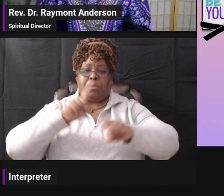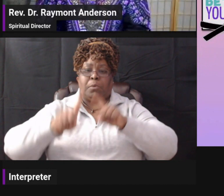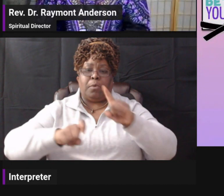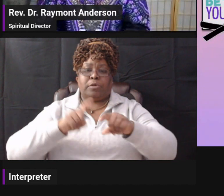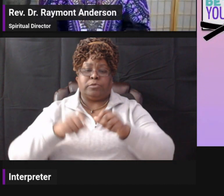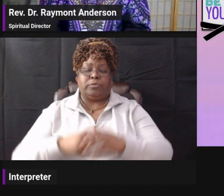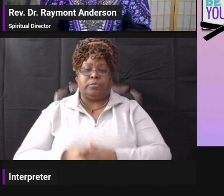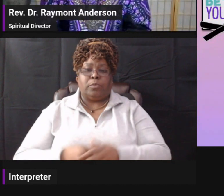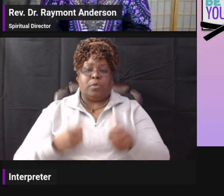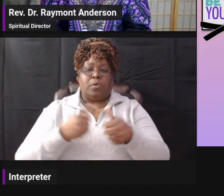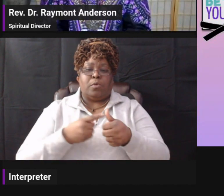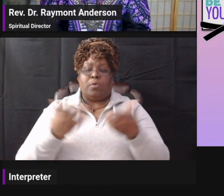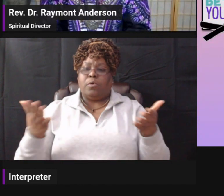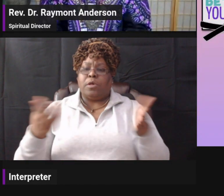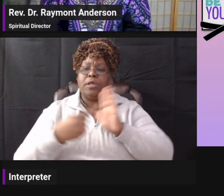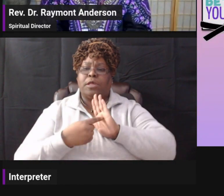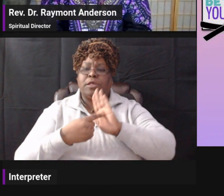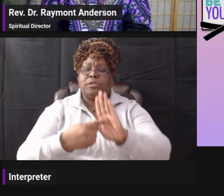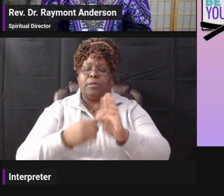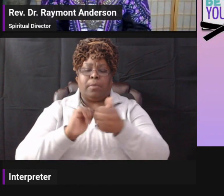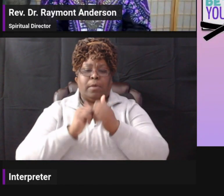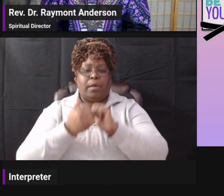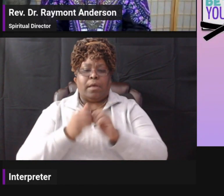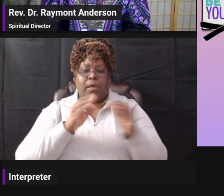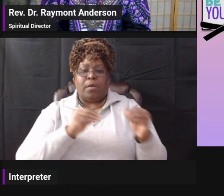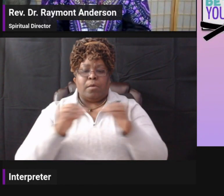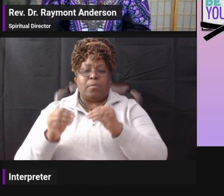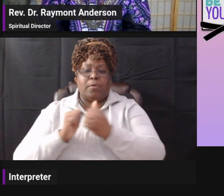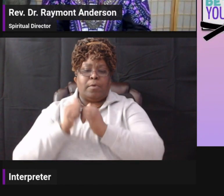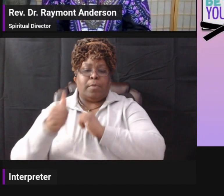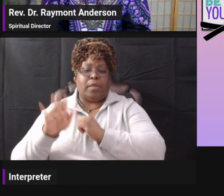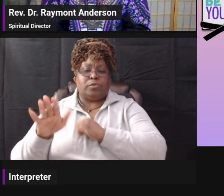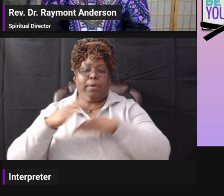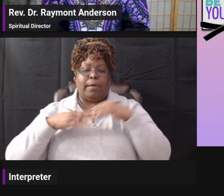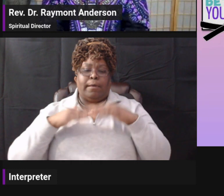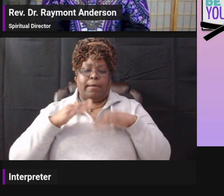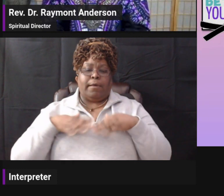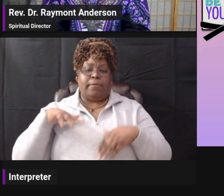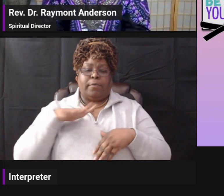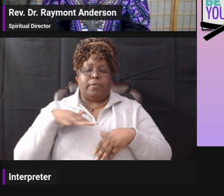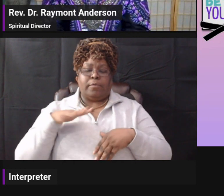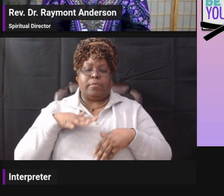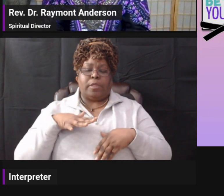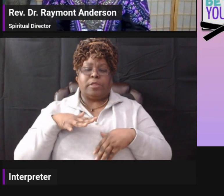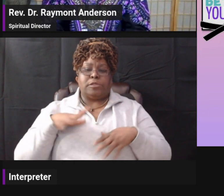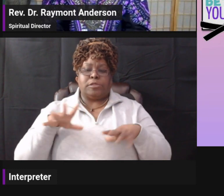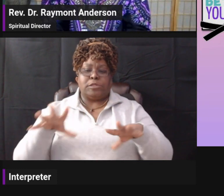This week's questions. What are some examples of how stepping out of one's comfort